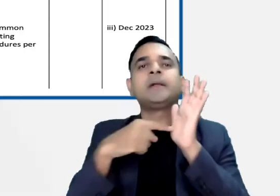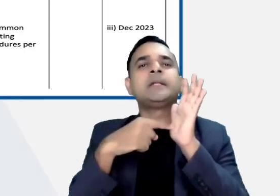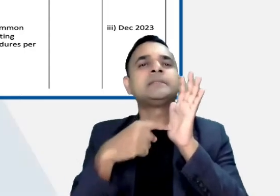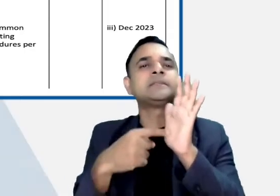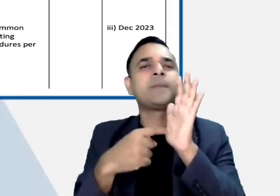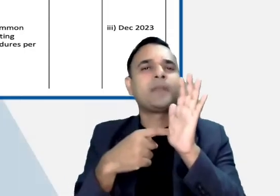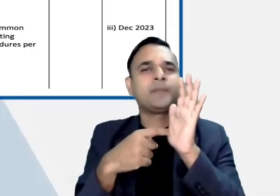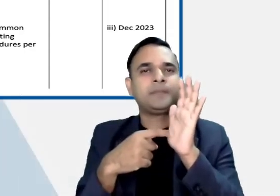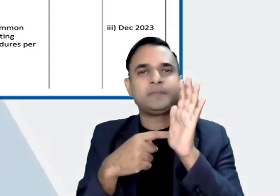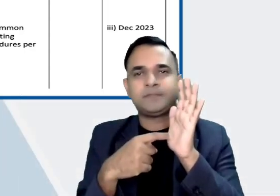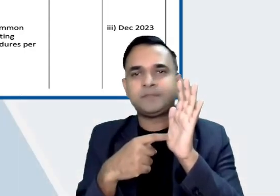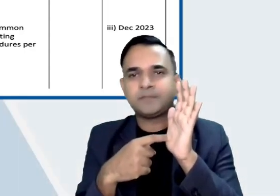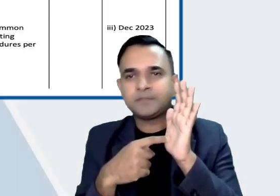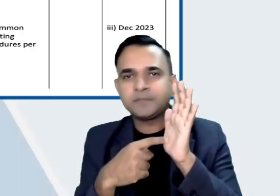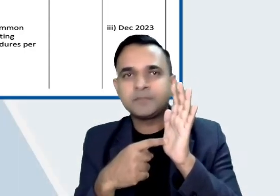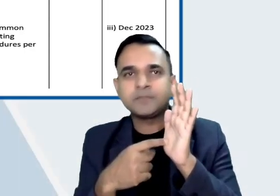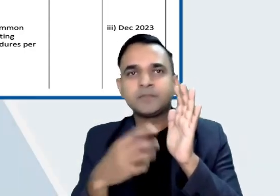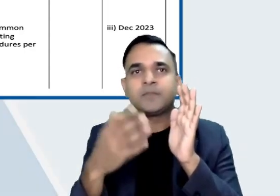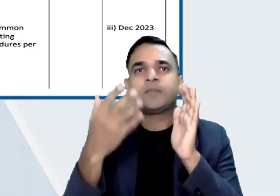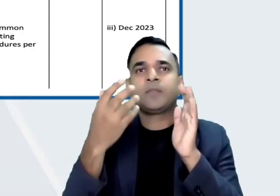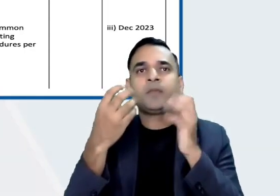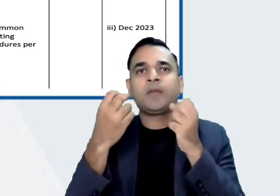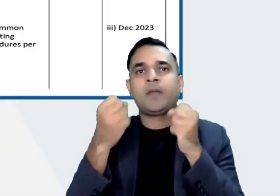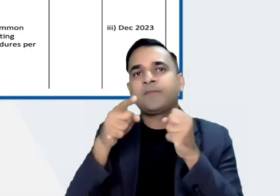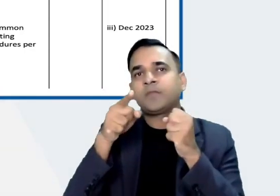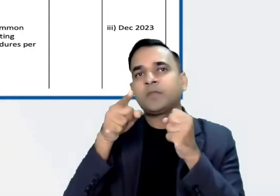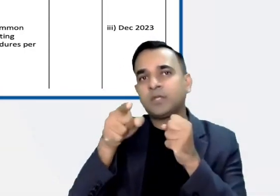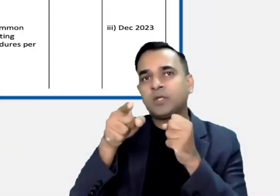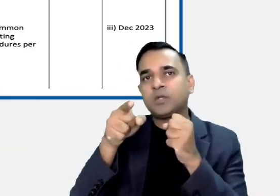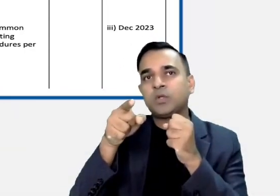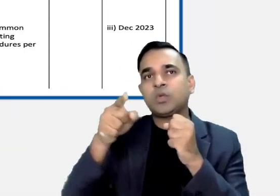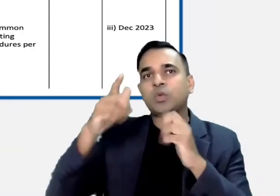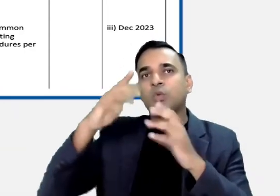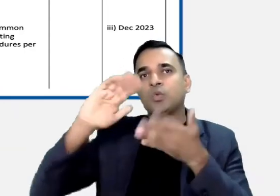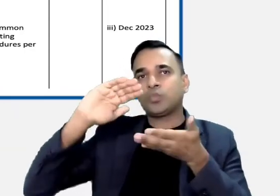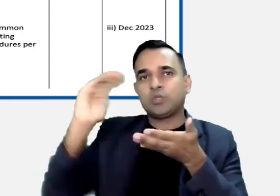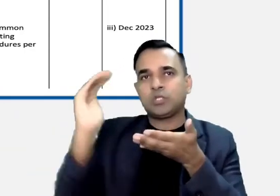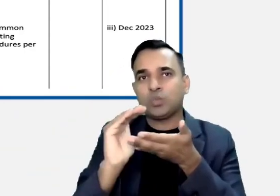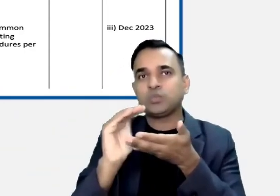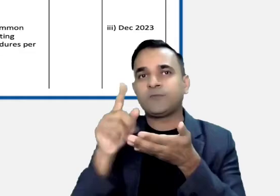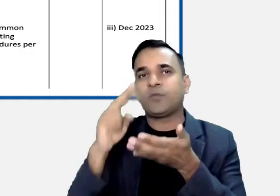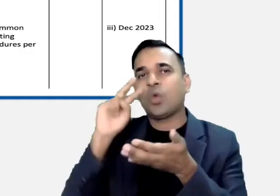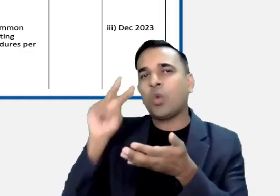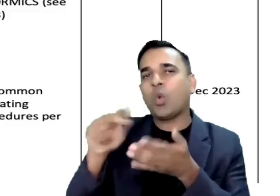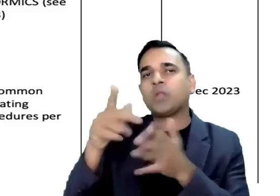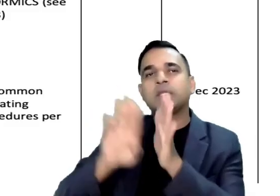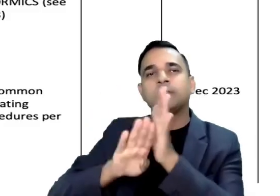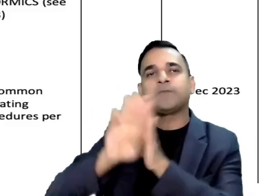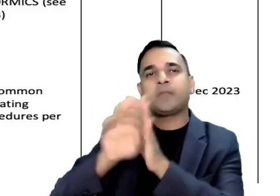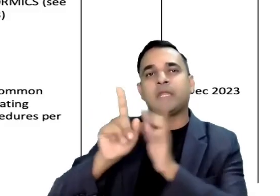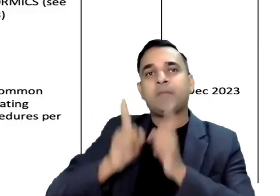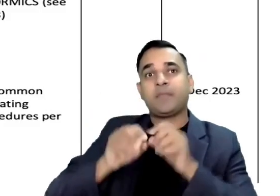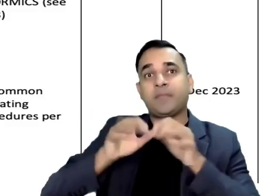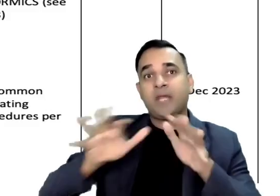at development and implementation of common understanding and approaches to address regional and transboundary disaster